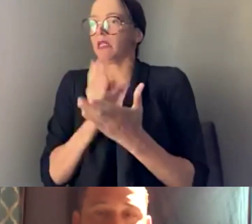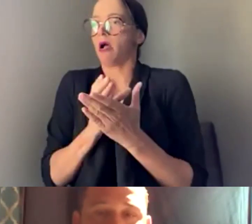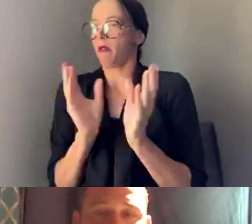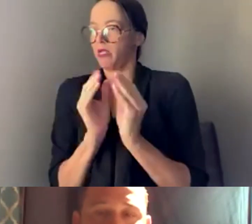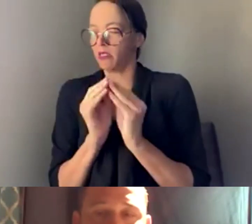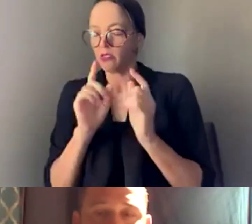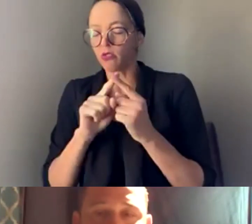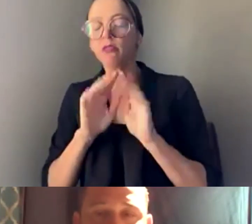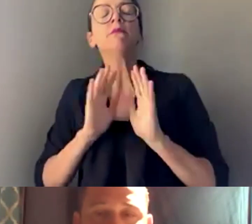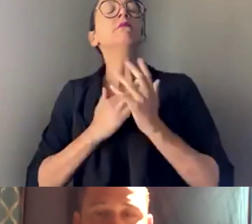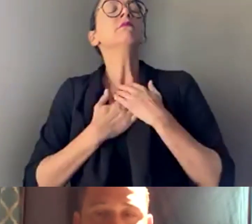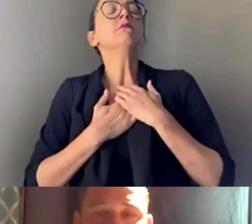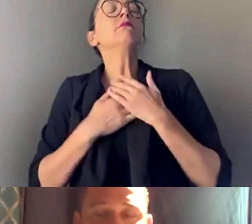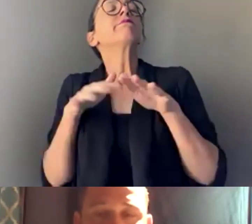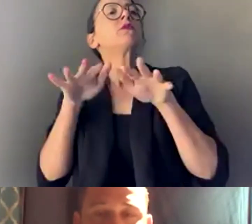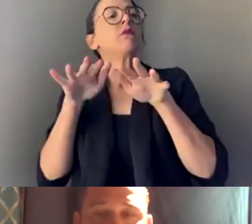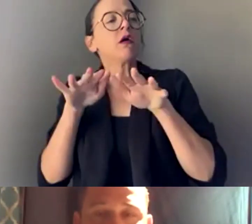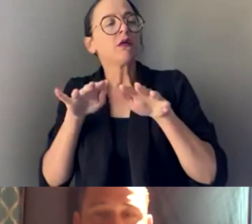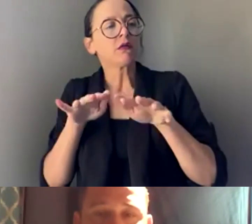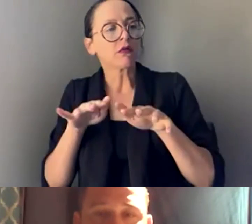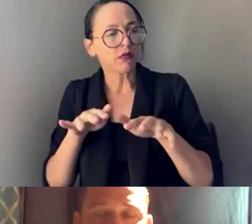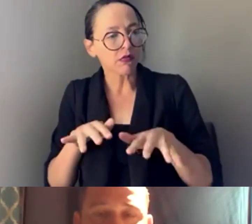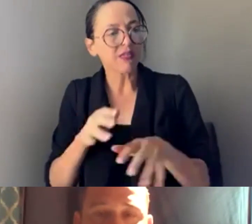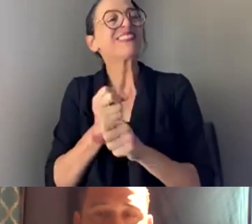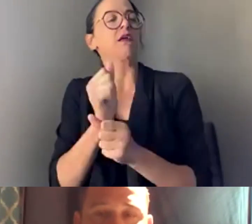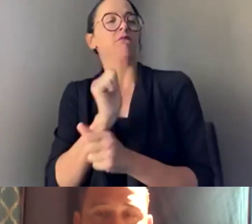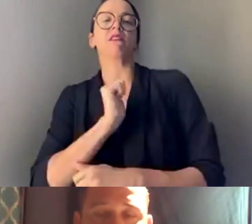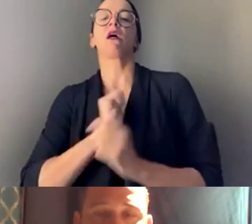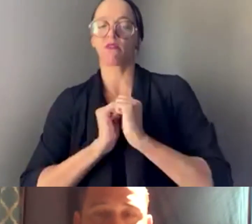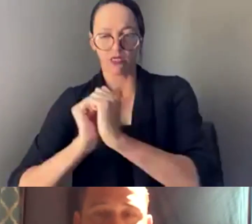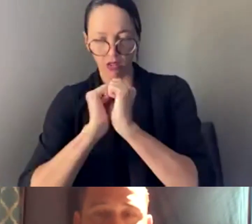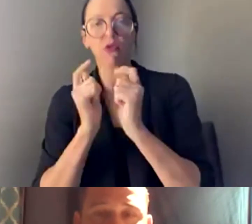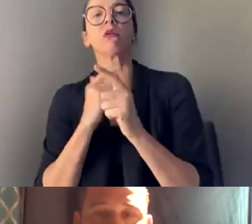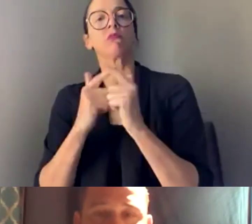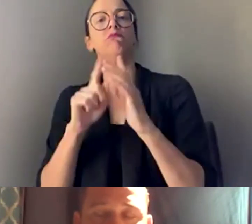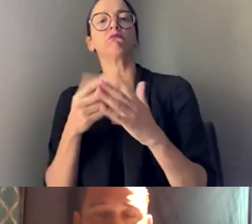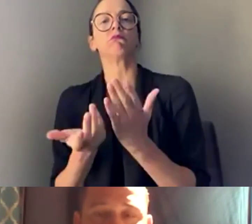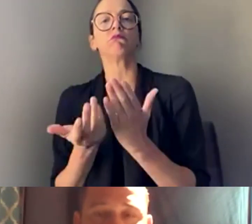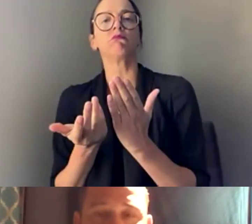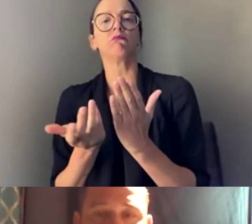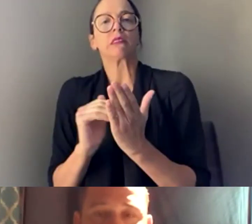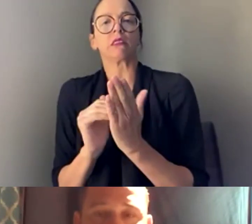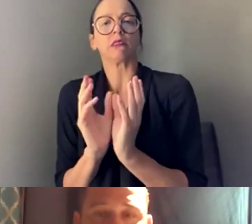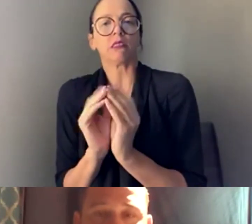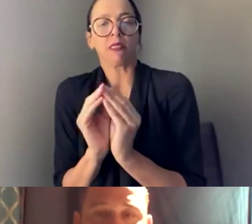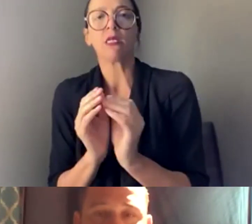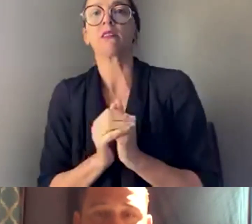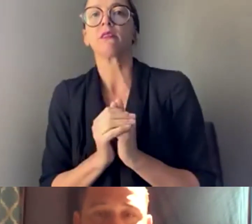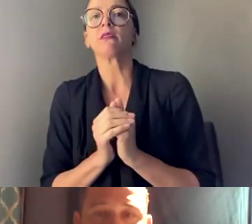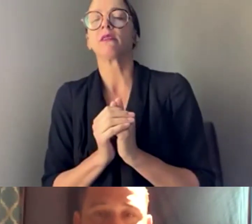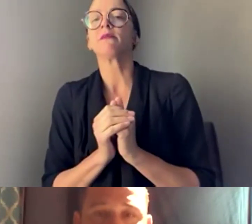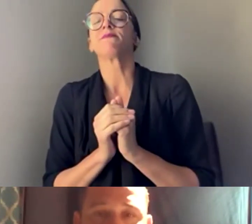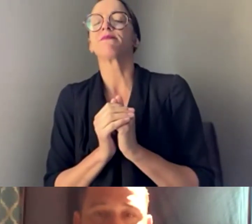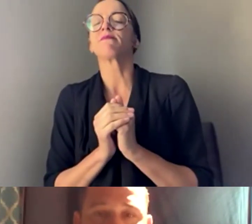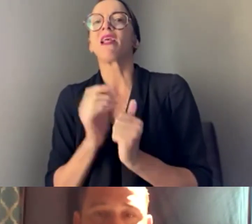together. They just need services and they've been told no. And so I'm hoping that it's very exciting to hear about this new committee with lived experience.